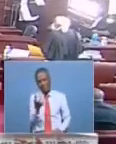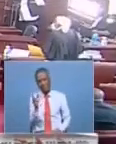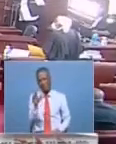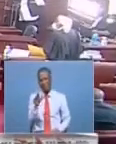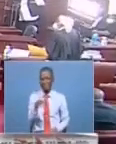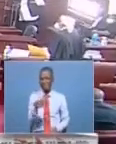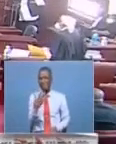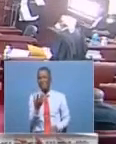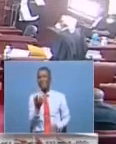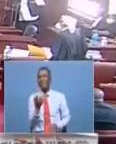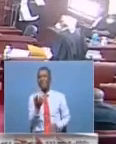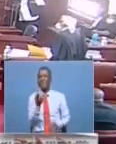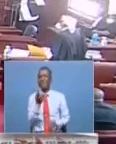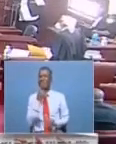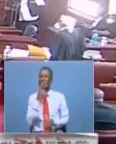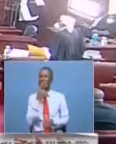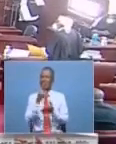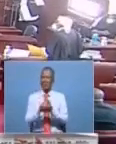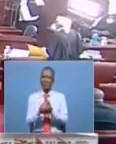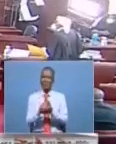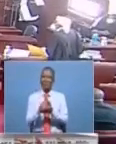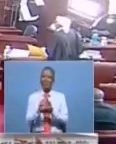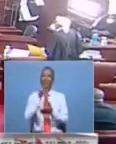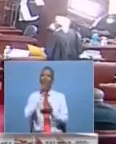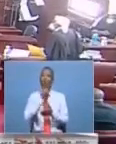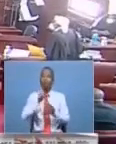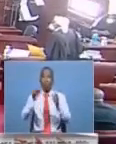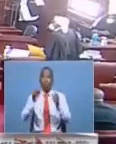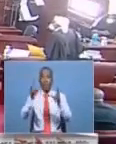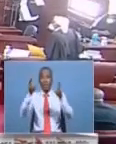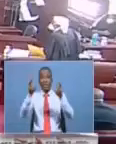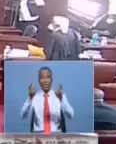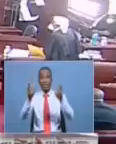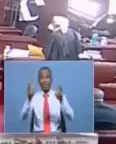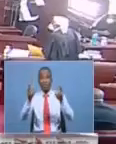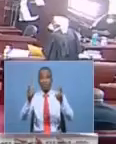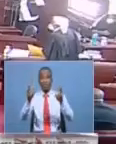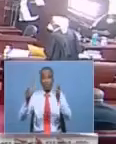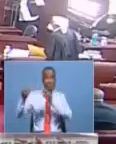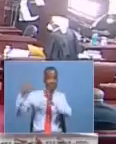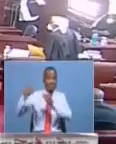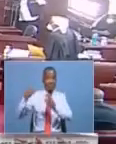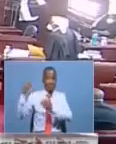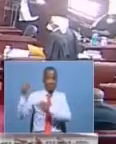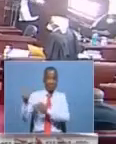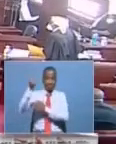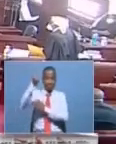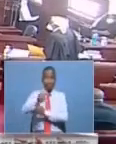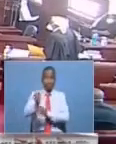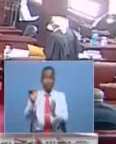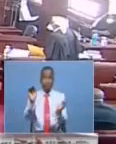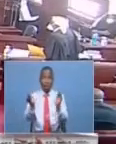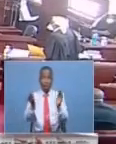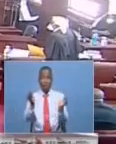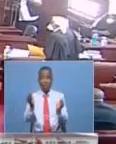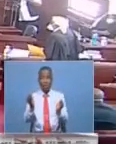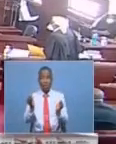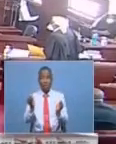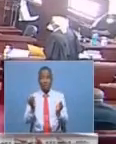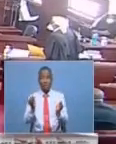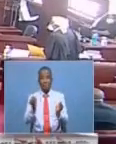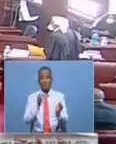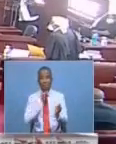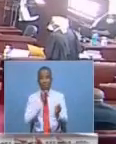that the cases that were cited referred to parties and not witnesses? Is that the submission you're